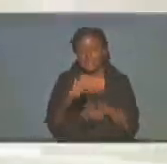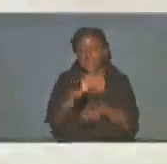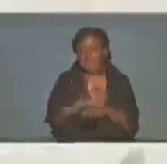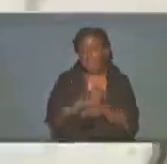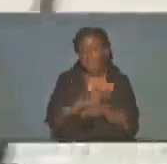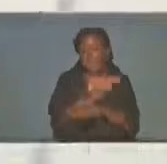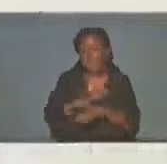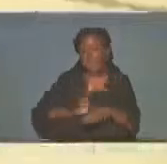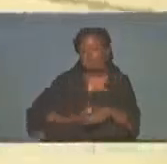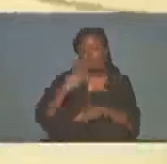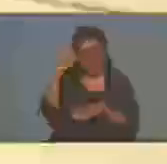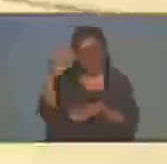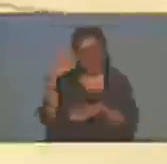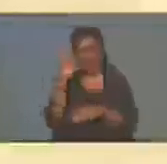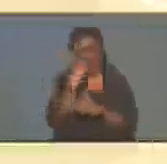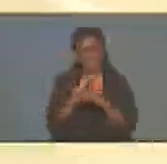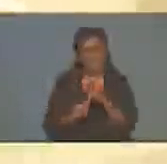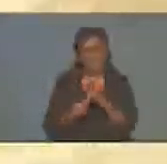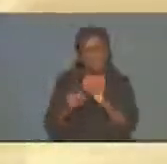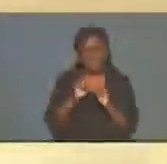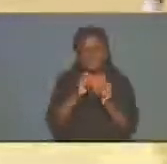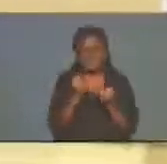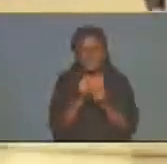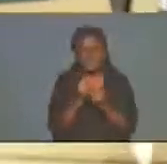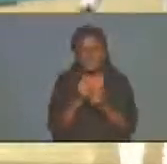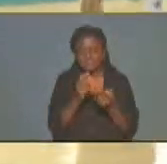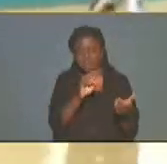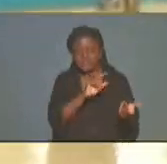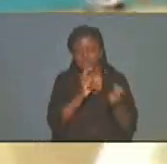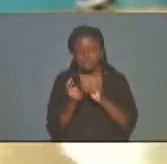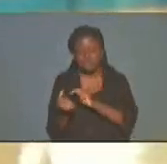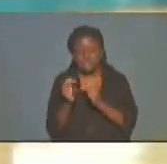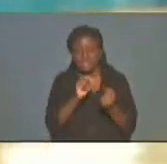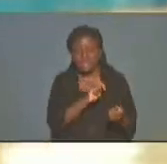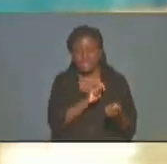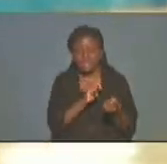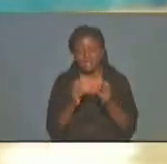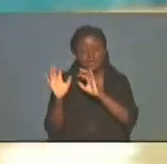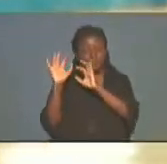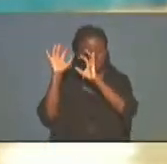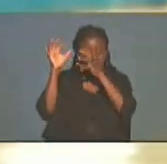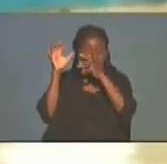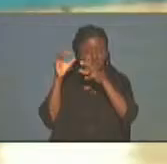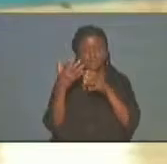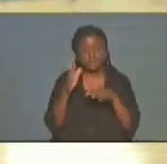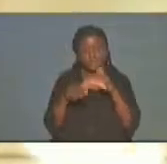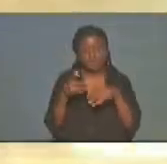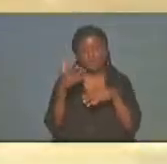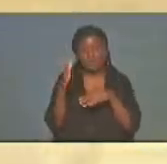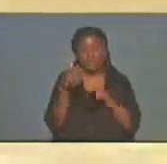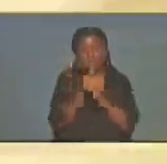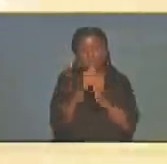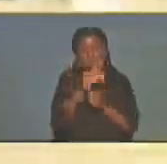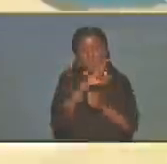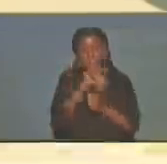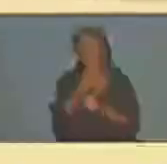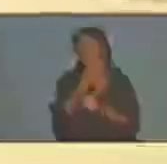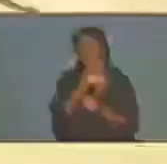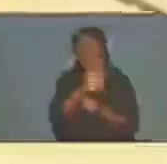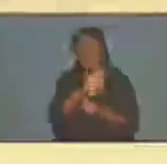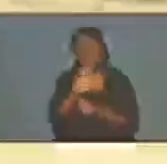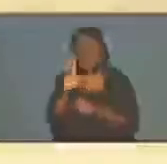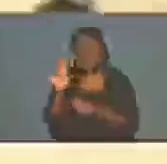baskets for 4 quarters, but it would be the Suns making enough clutch plays down the stretch to walk away with the 51-49